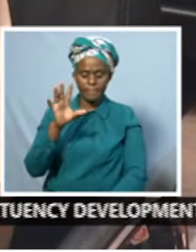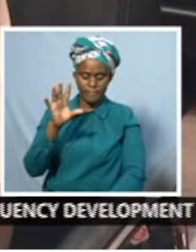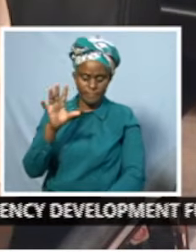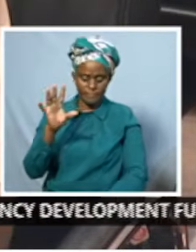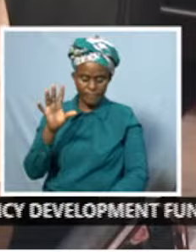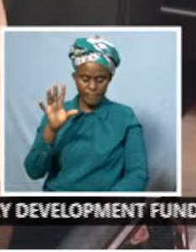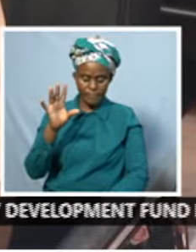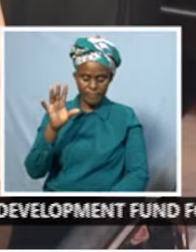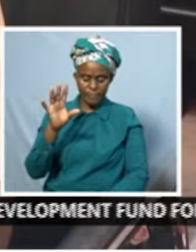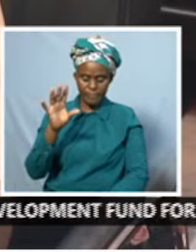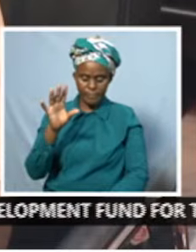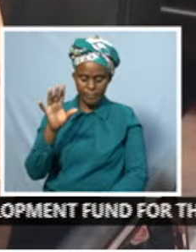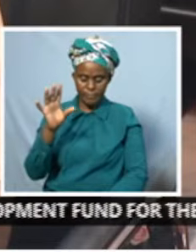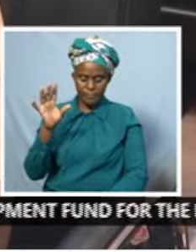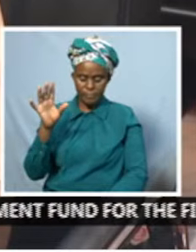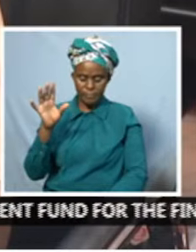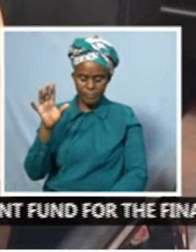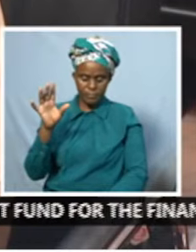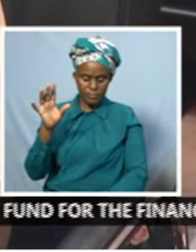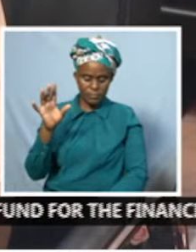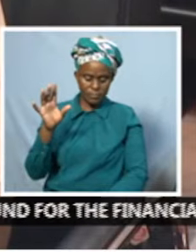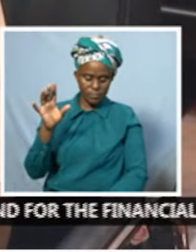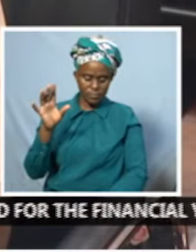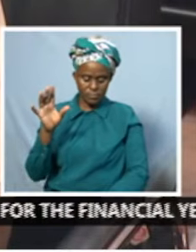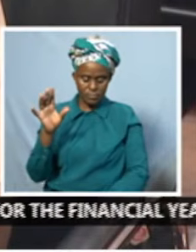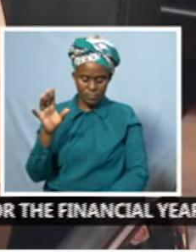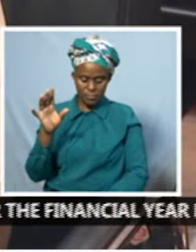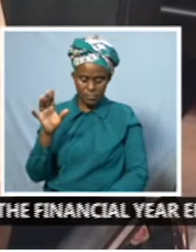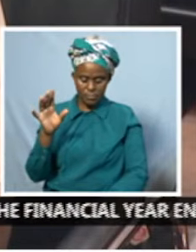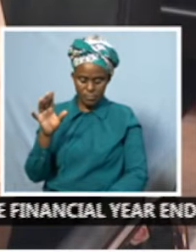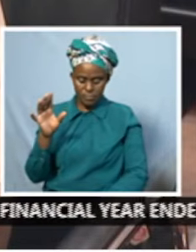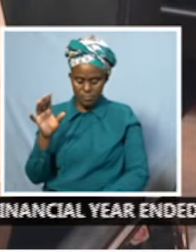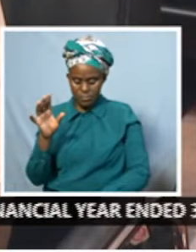748,803 kwacha. Yeah, but the